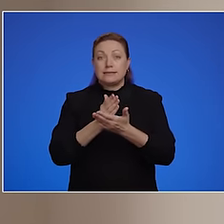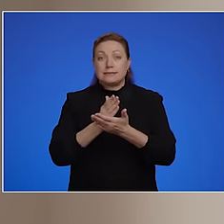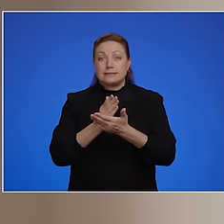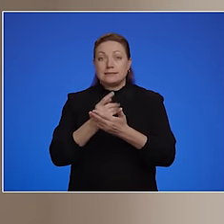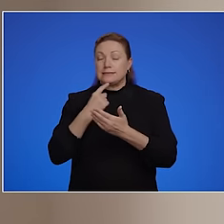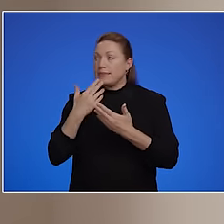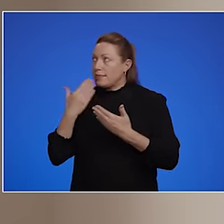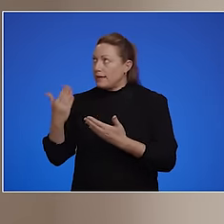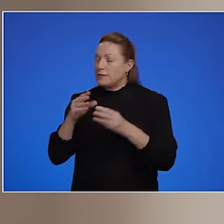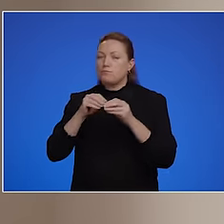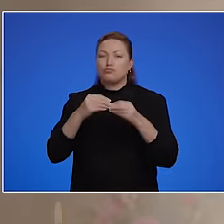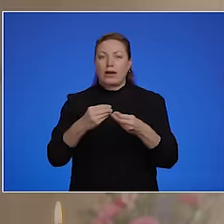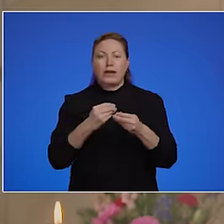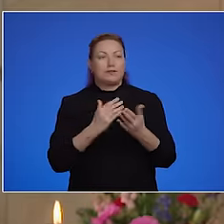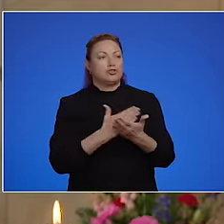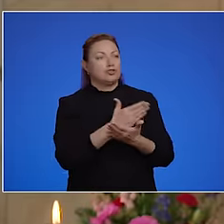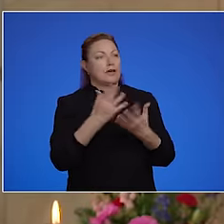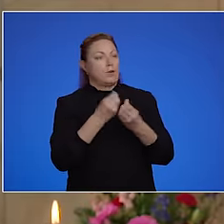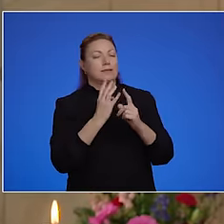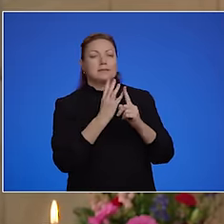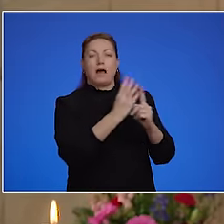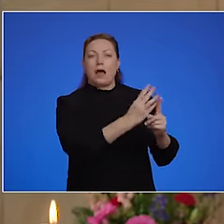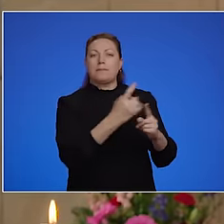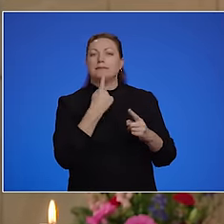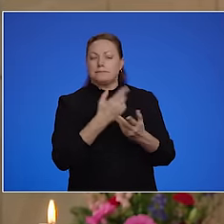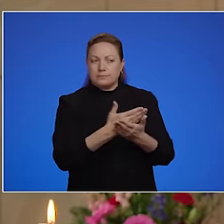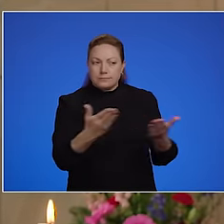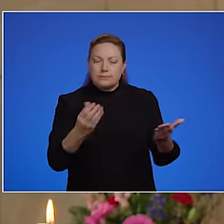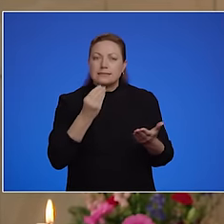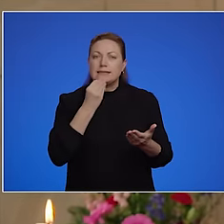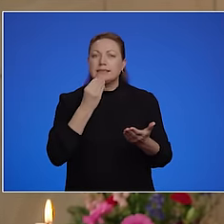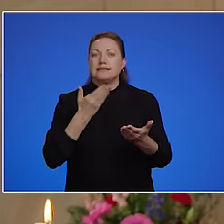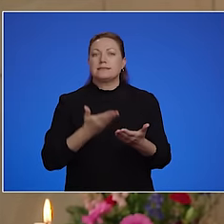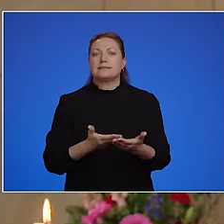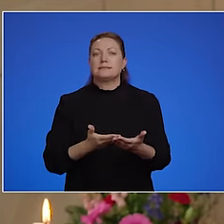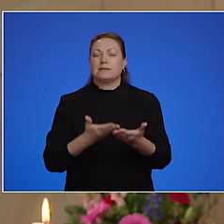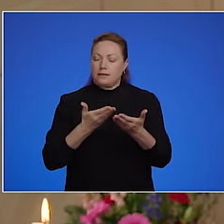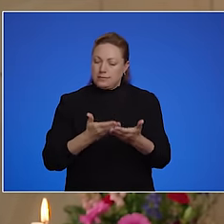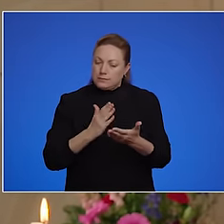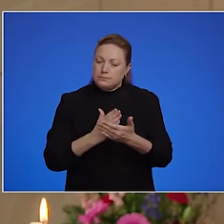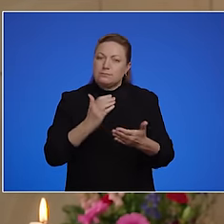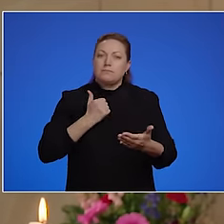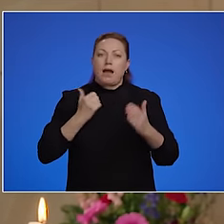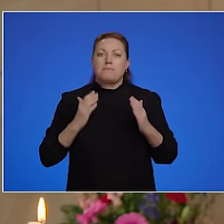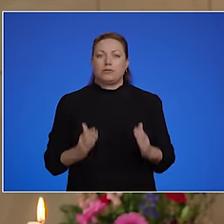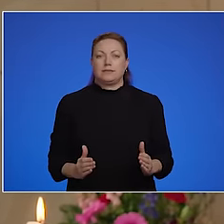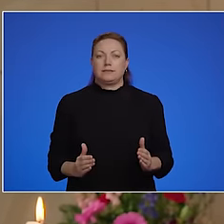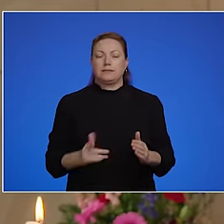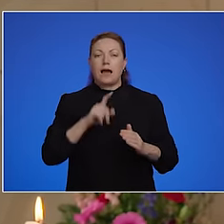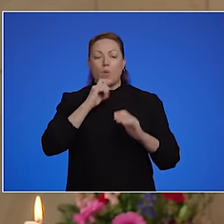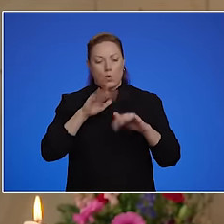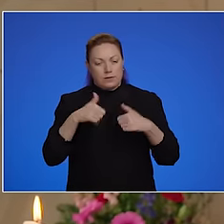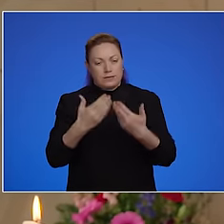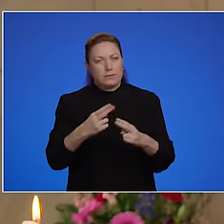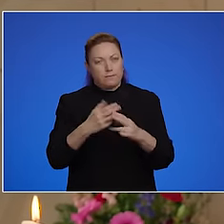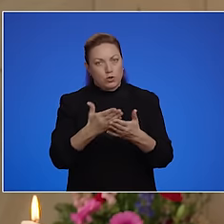his disciples, saying, "Take this, all of you, and eat of it, for this is my body, which